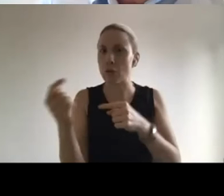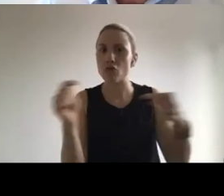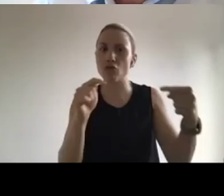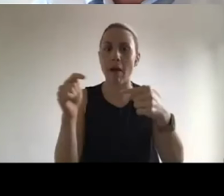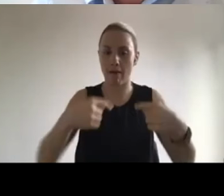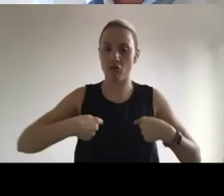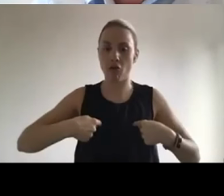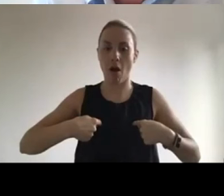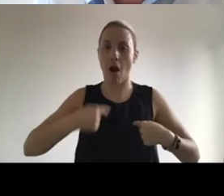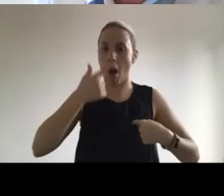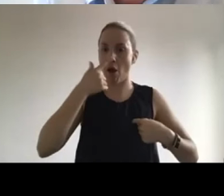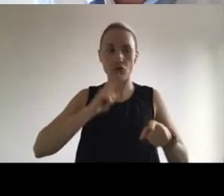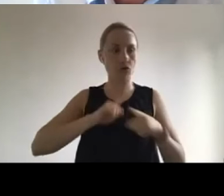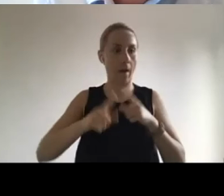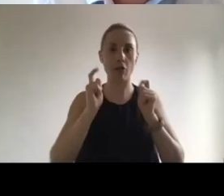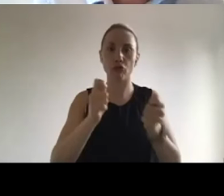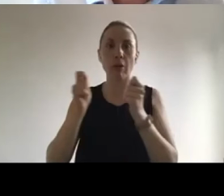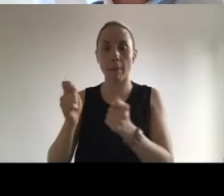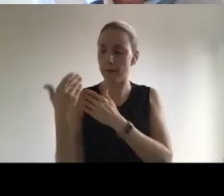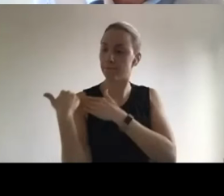So over to you, Anne.